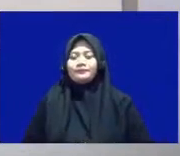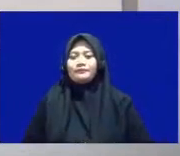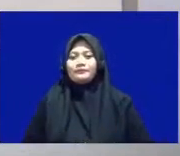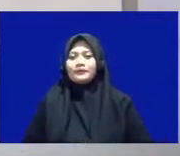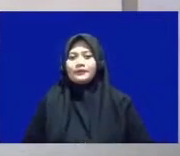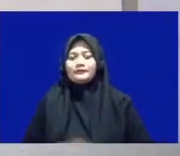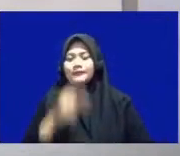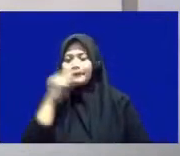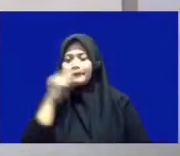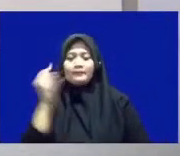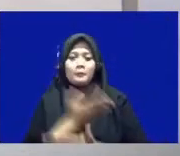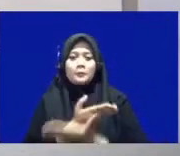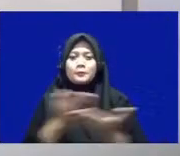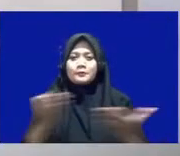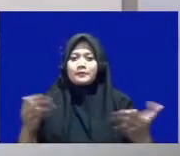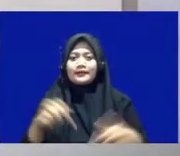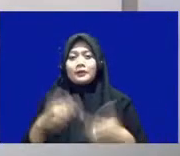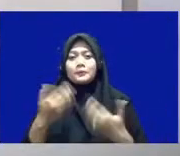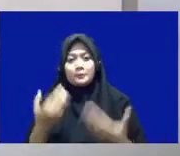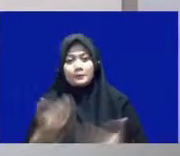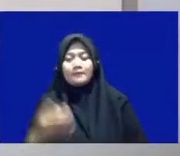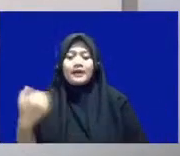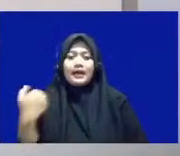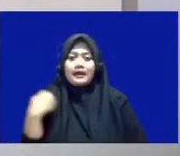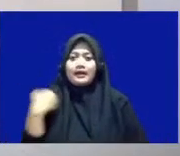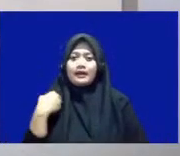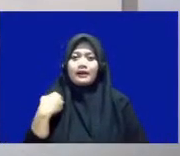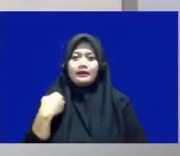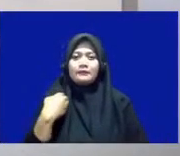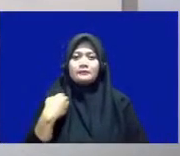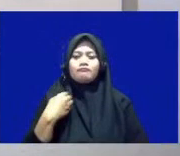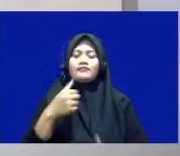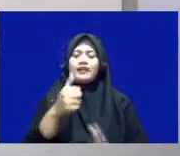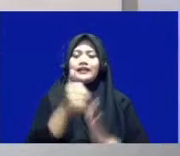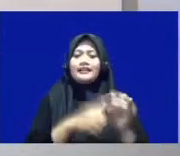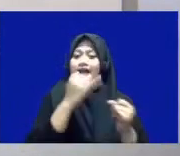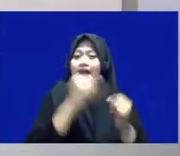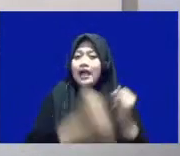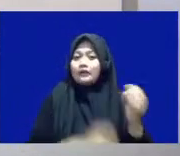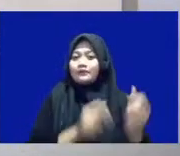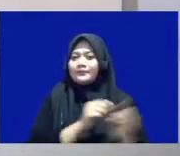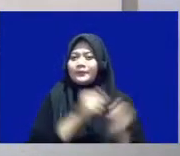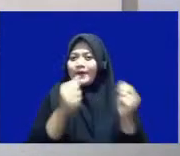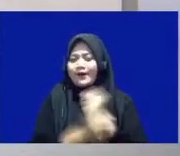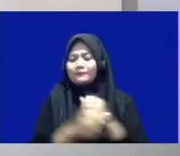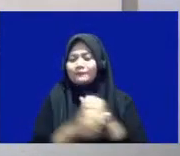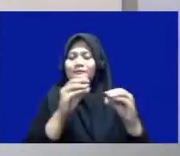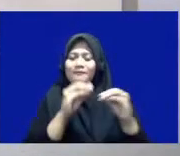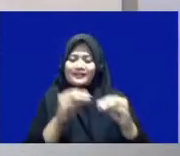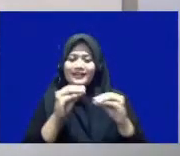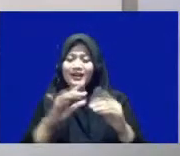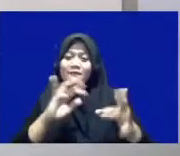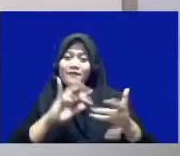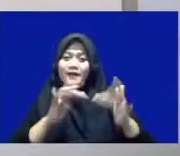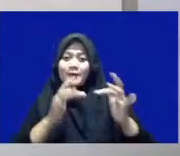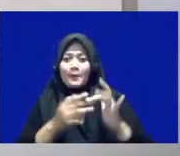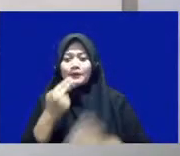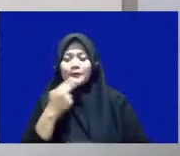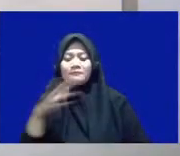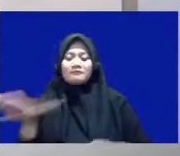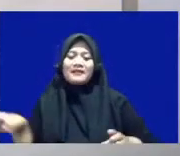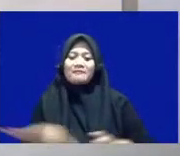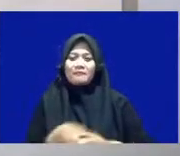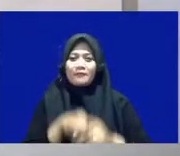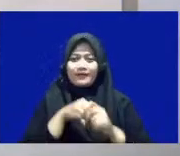of virtual learning exchange on youth engagement in disaster preparedness and response between Government of